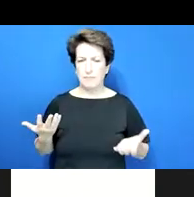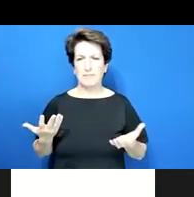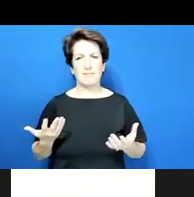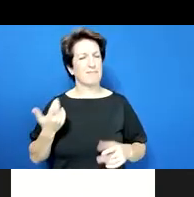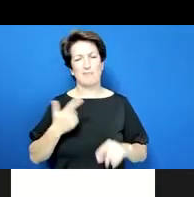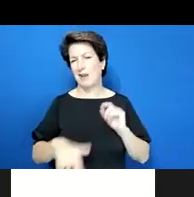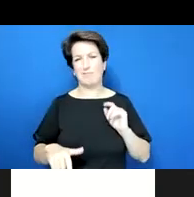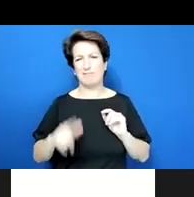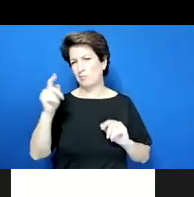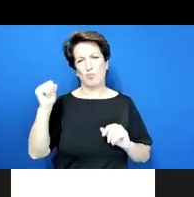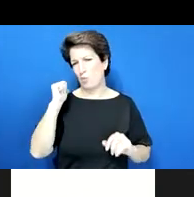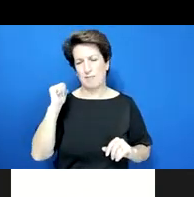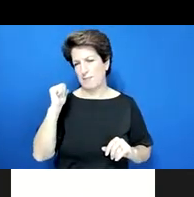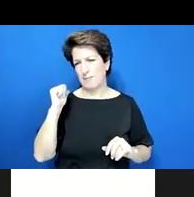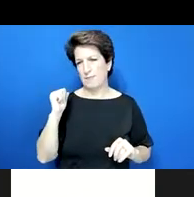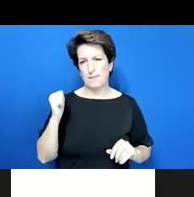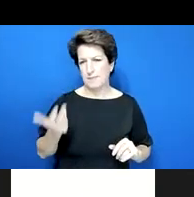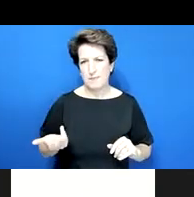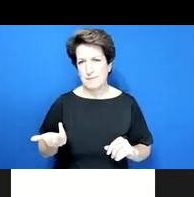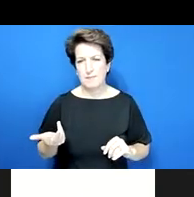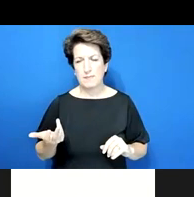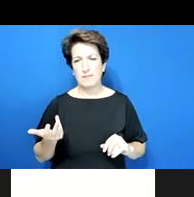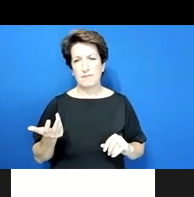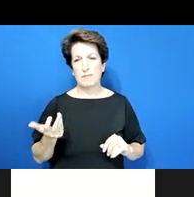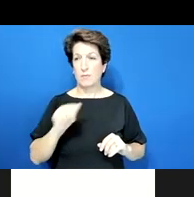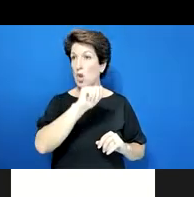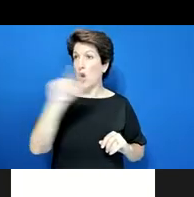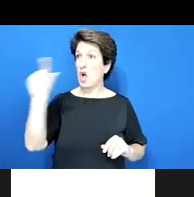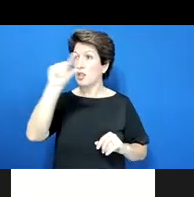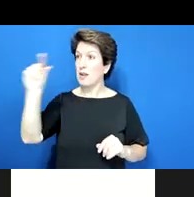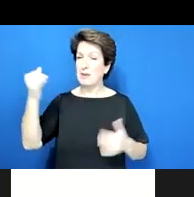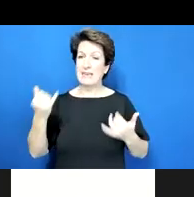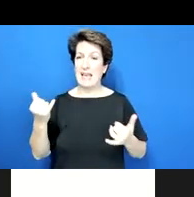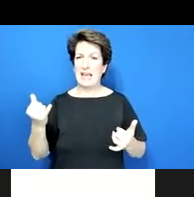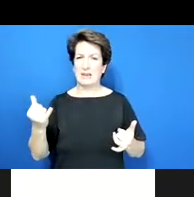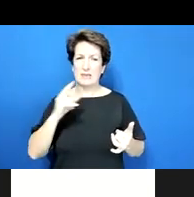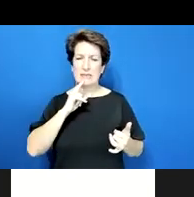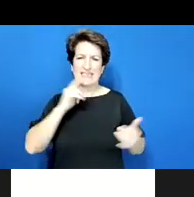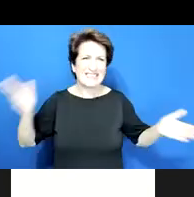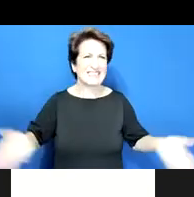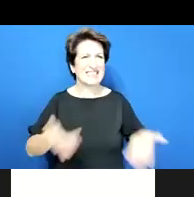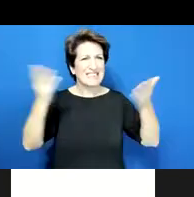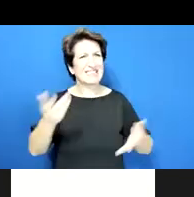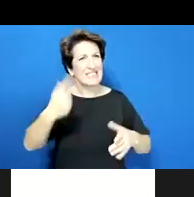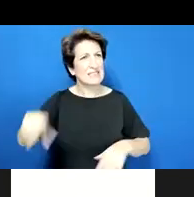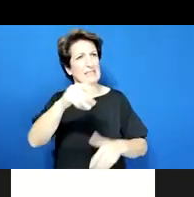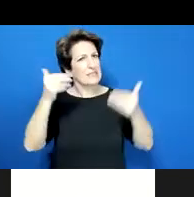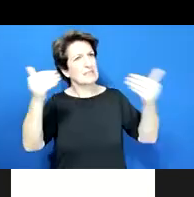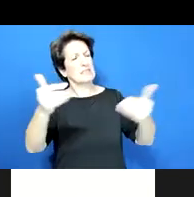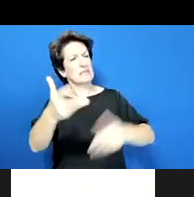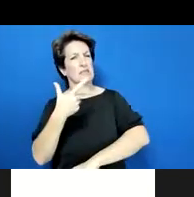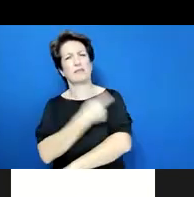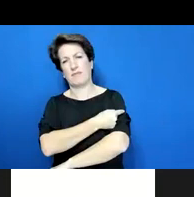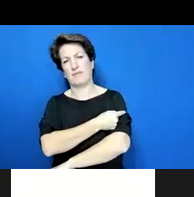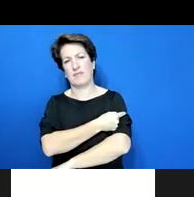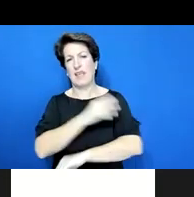happen currently, because all governments right now are really focused on encouraging people to get vaccinated rather than paying